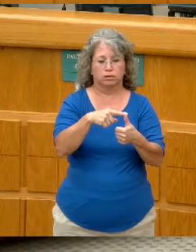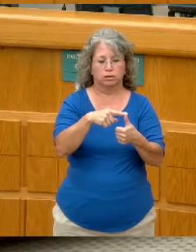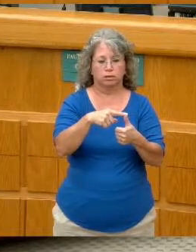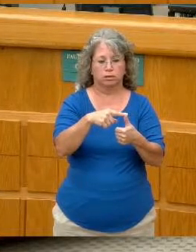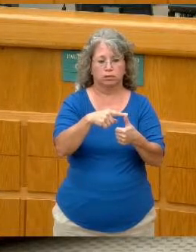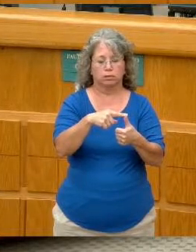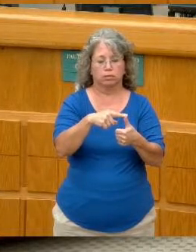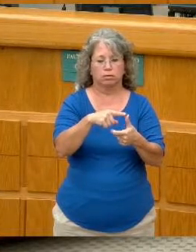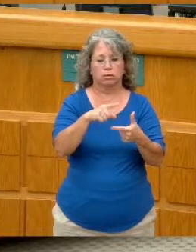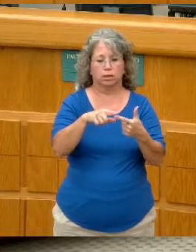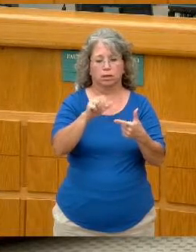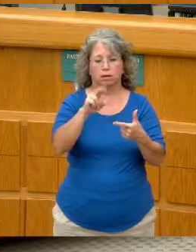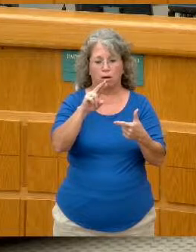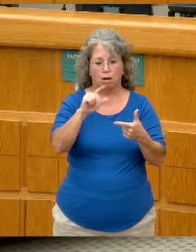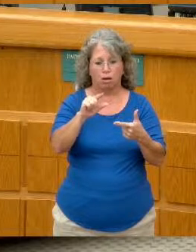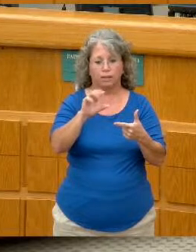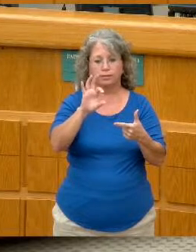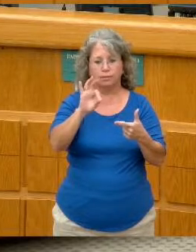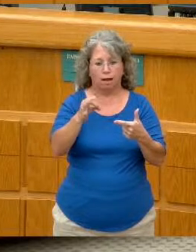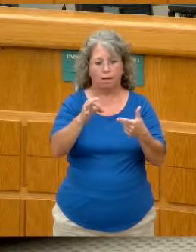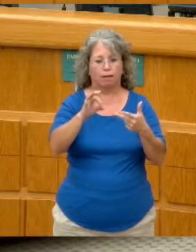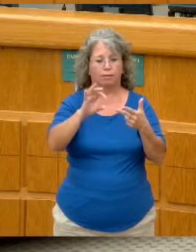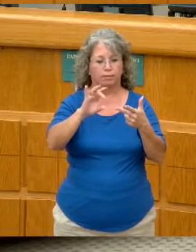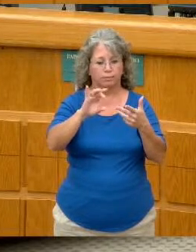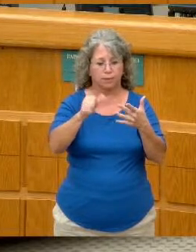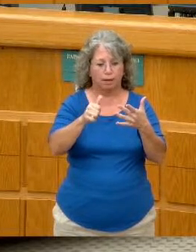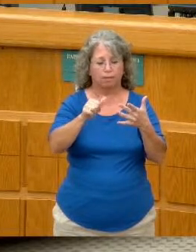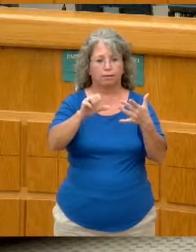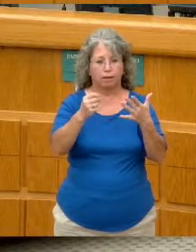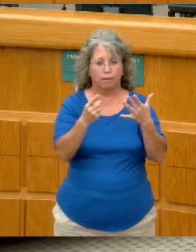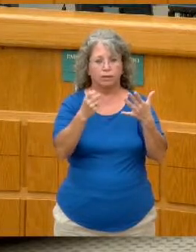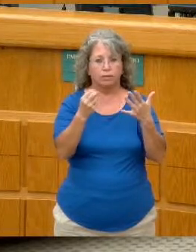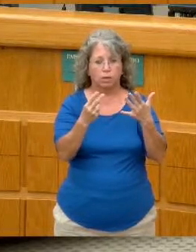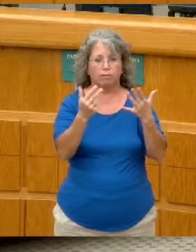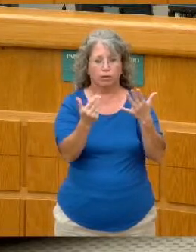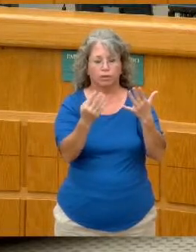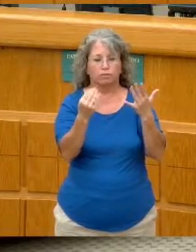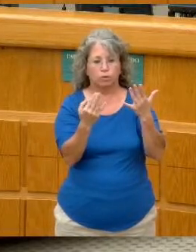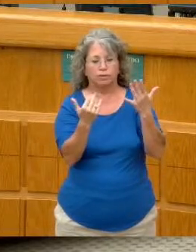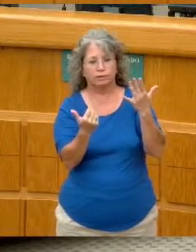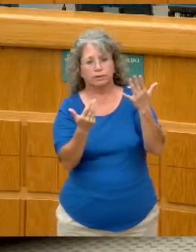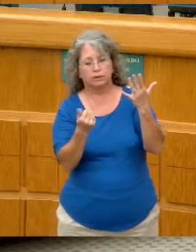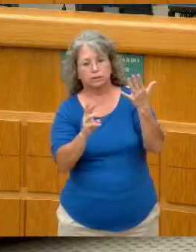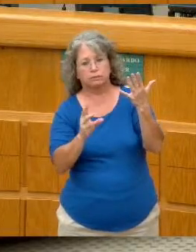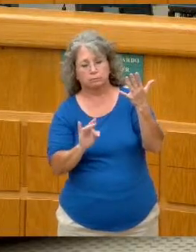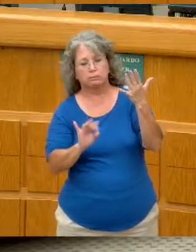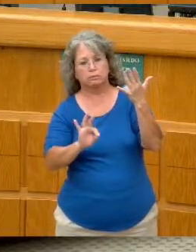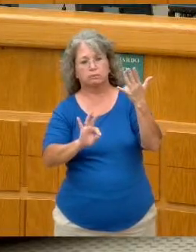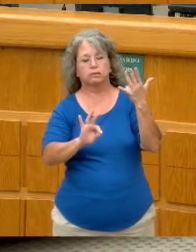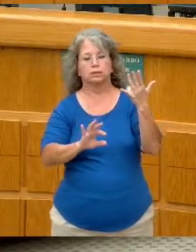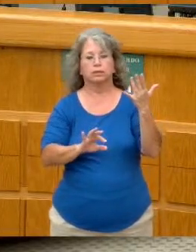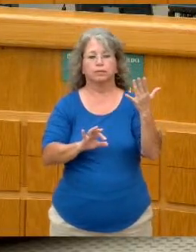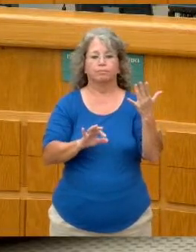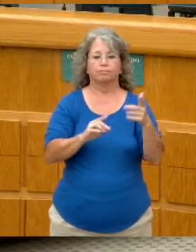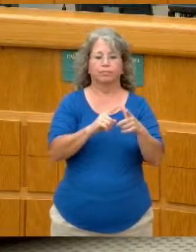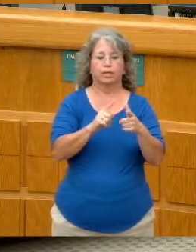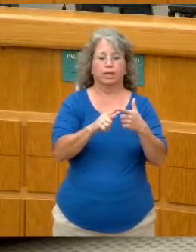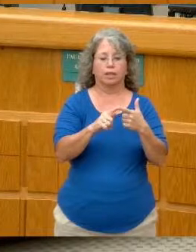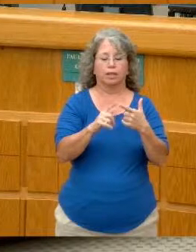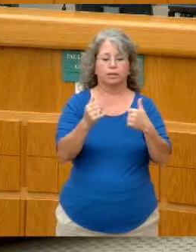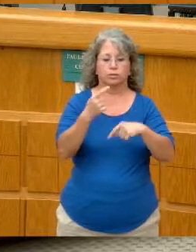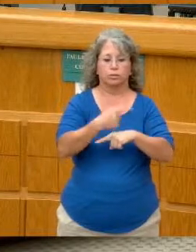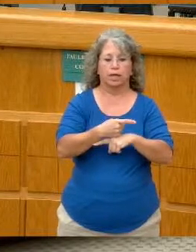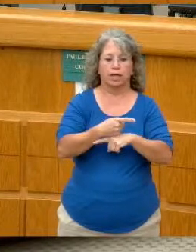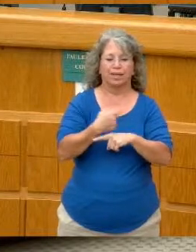August 9, 10, 12, 13, 14, 15, 16, 18, 19. And then today, which is the